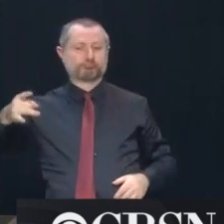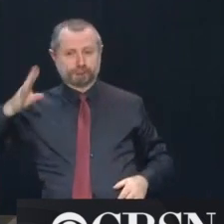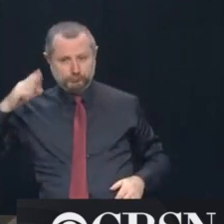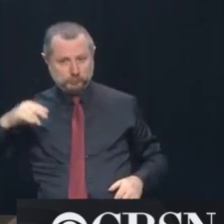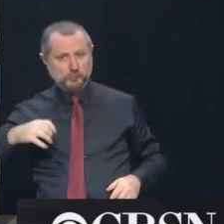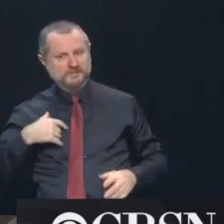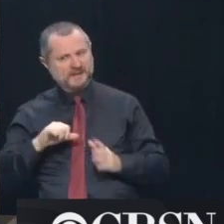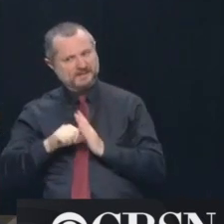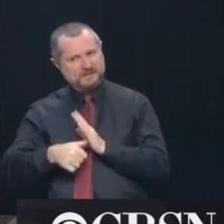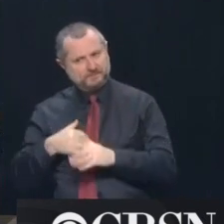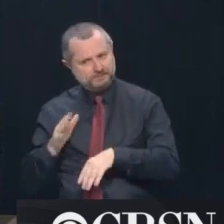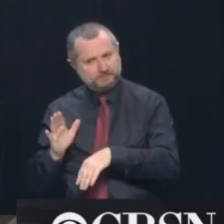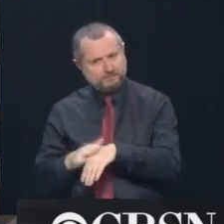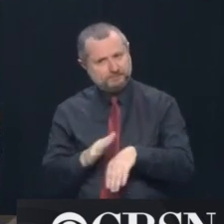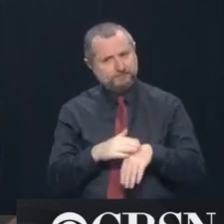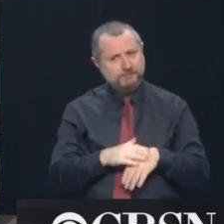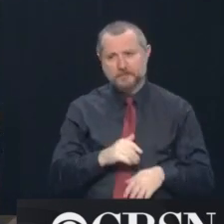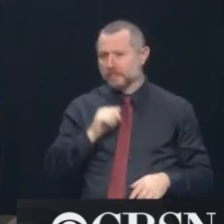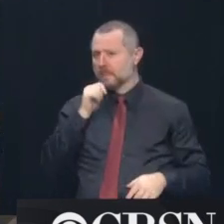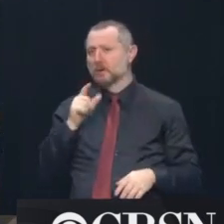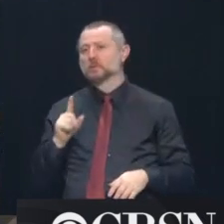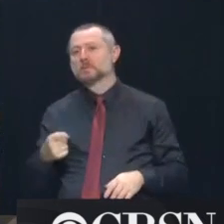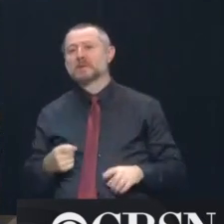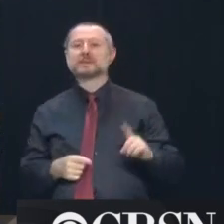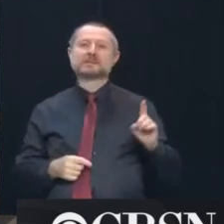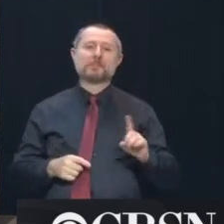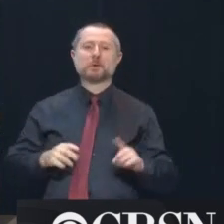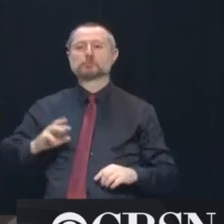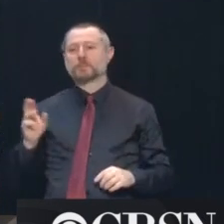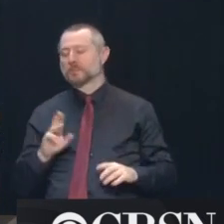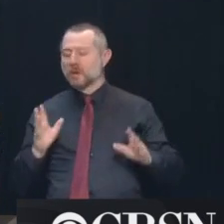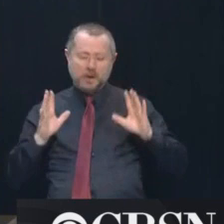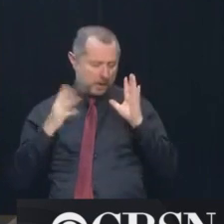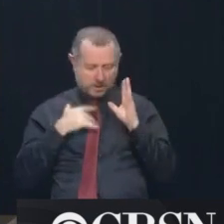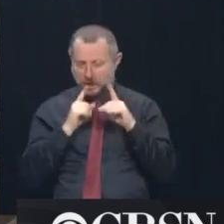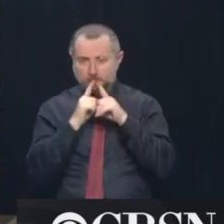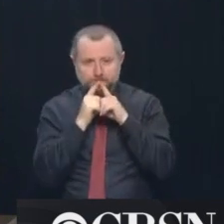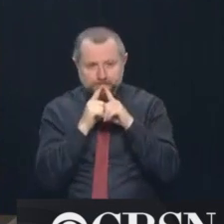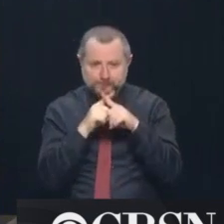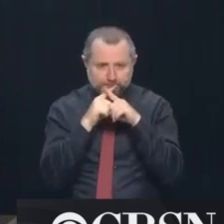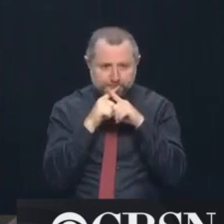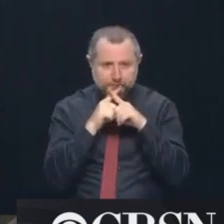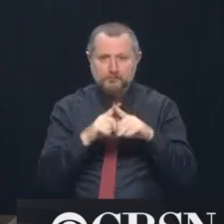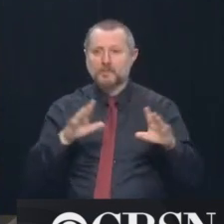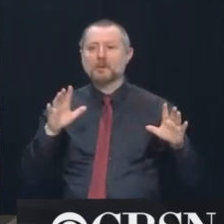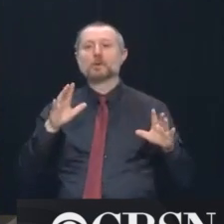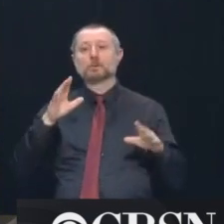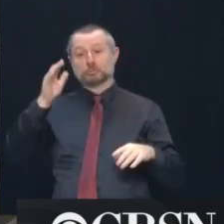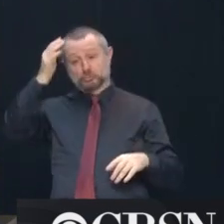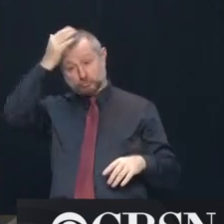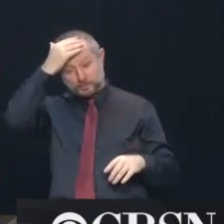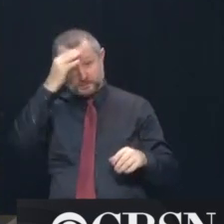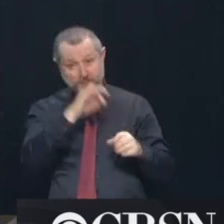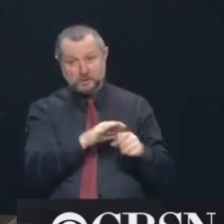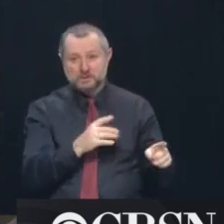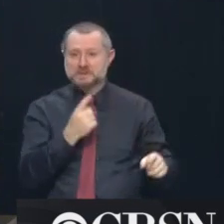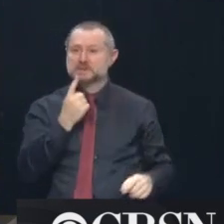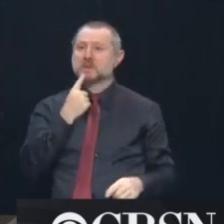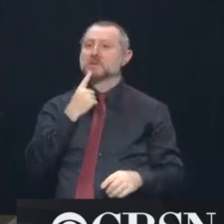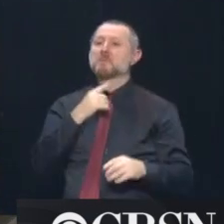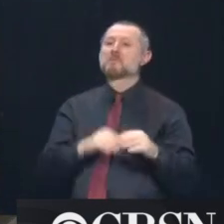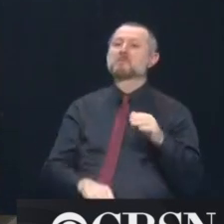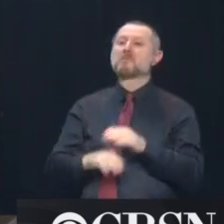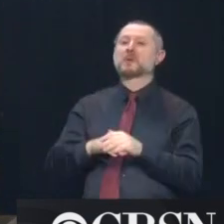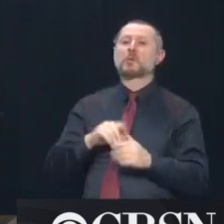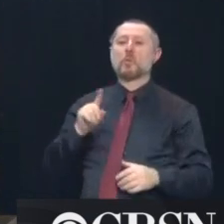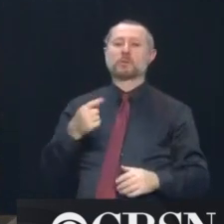about the politics. If you voted for Donald Trump, his administration says only your household, which, by the